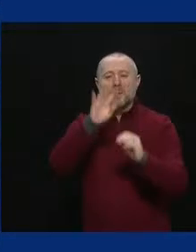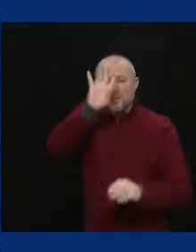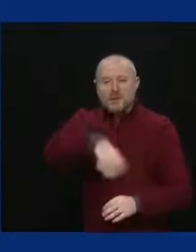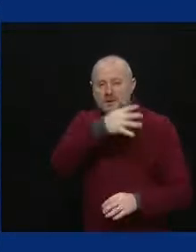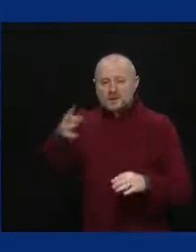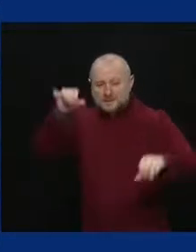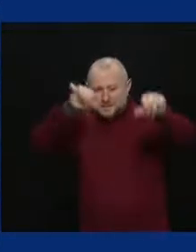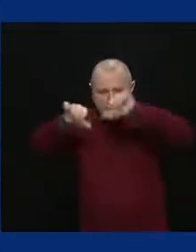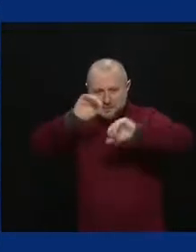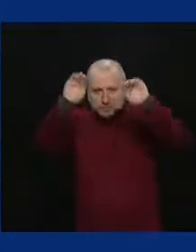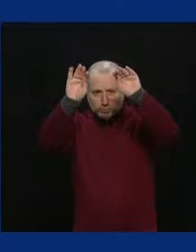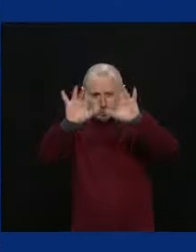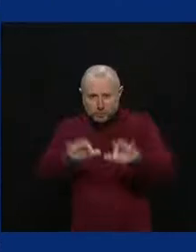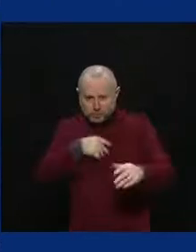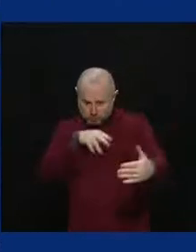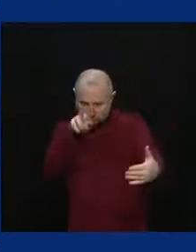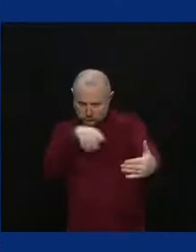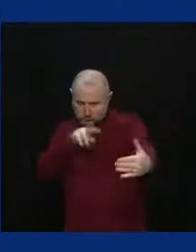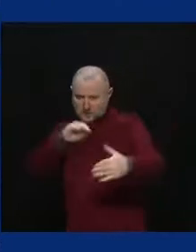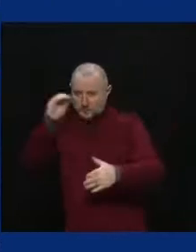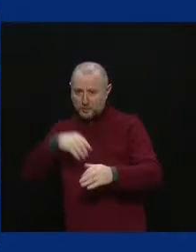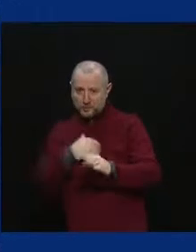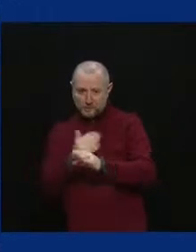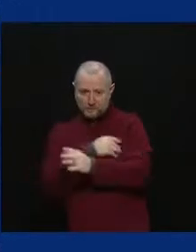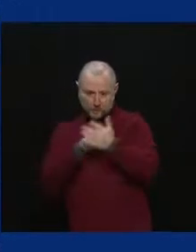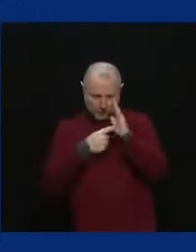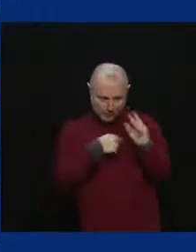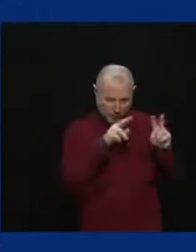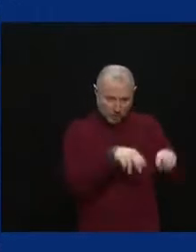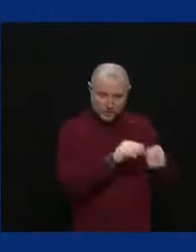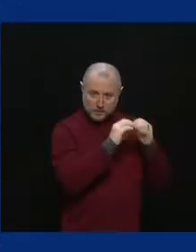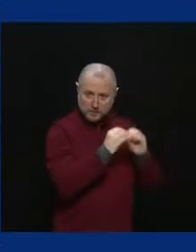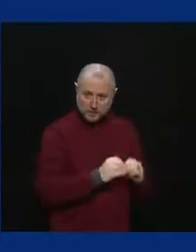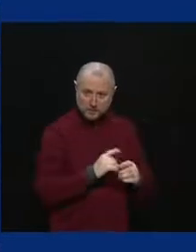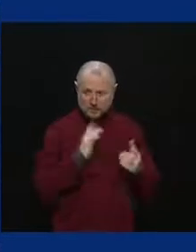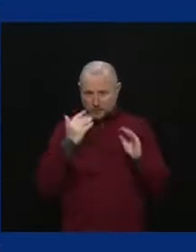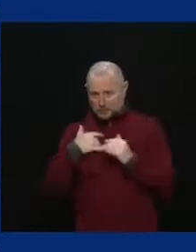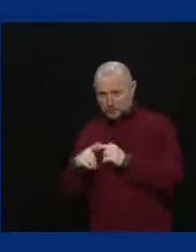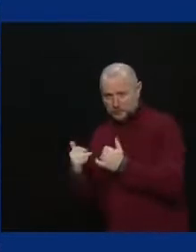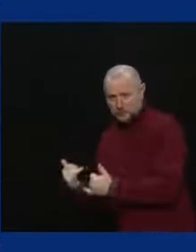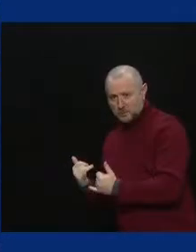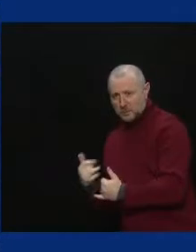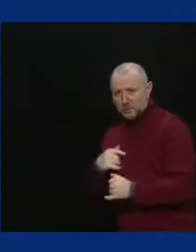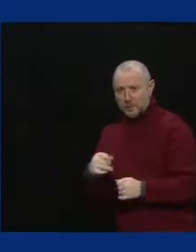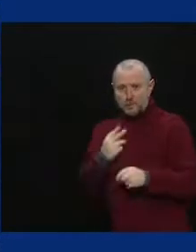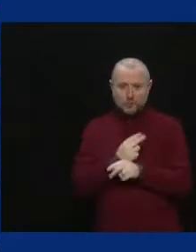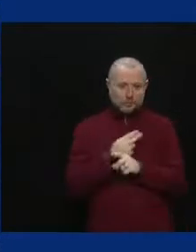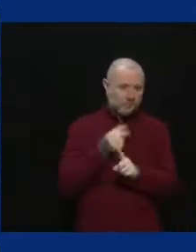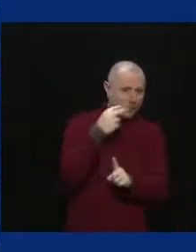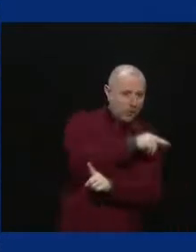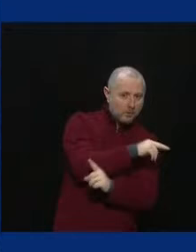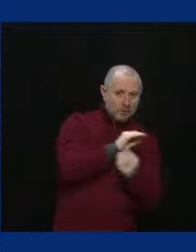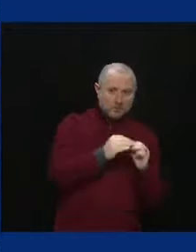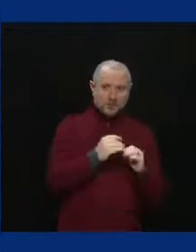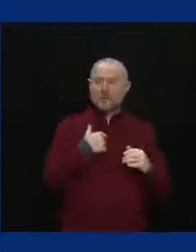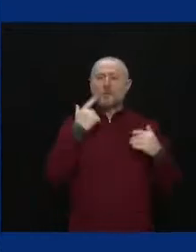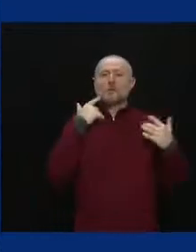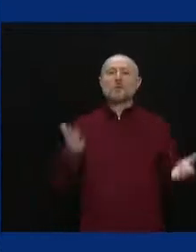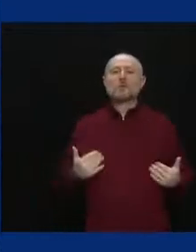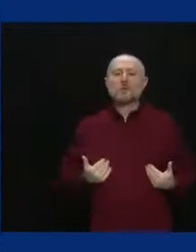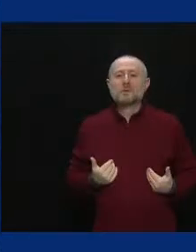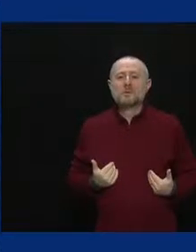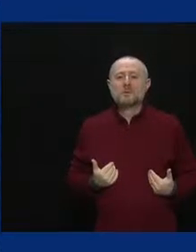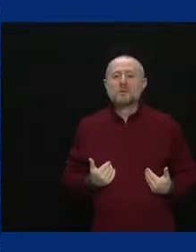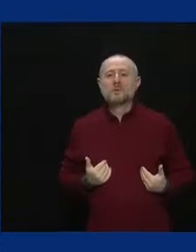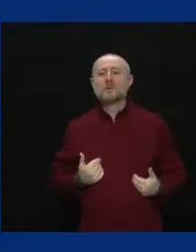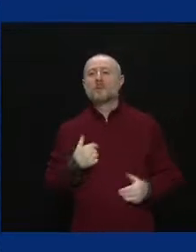the mandates and assess, was that the right number to go back to? I can't say with certainty, but that is a starting point to look at the